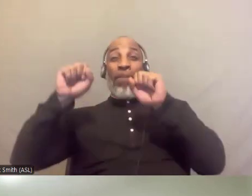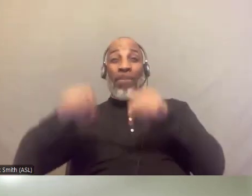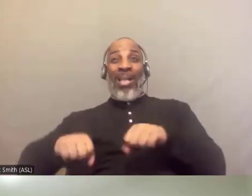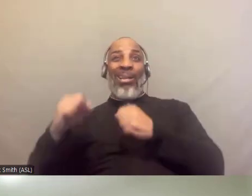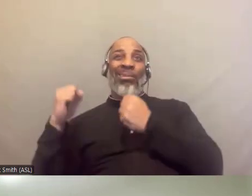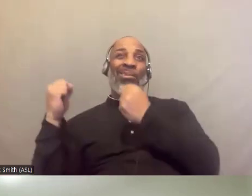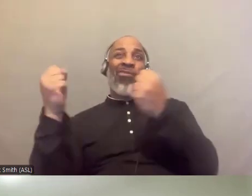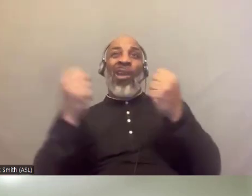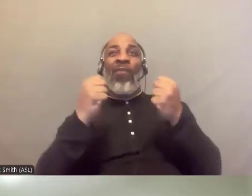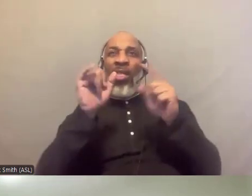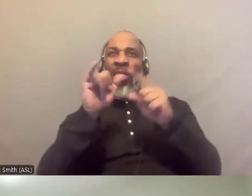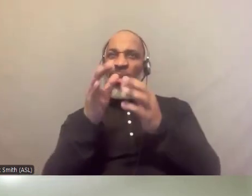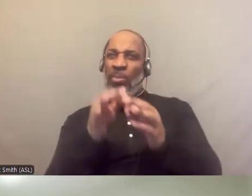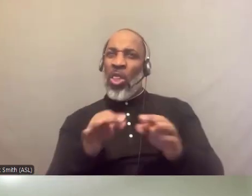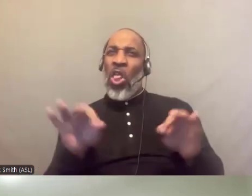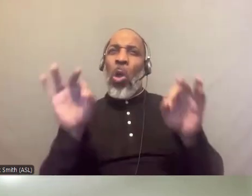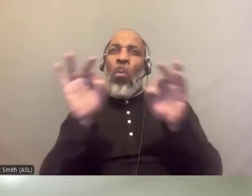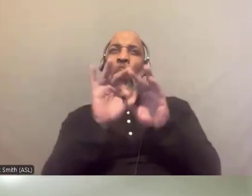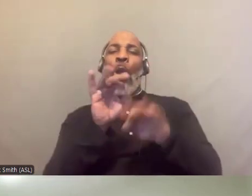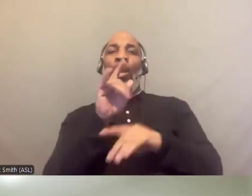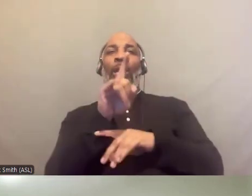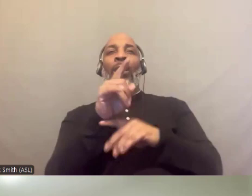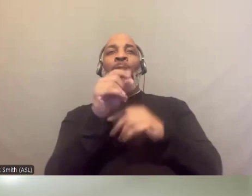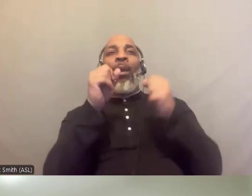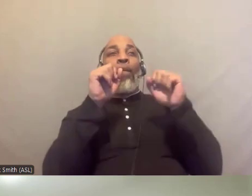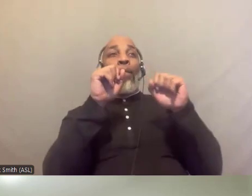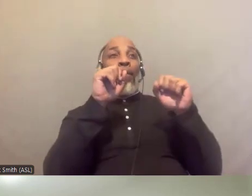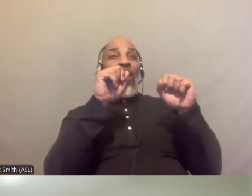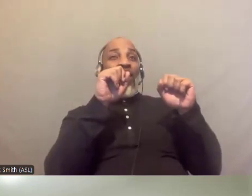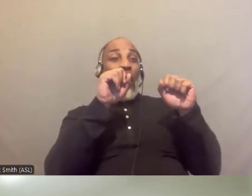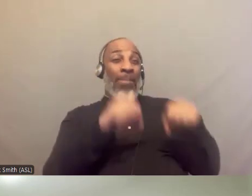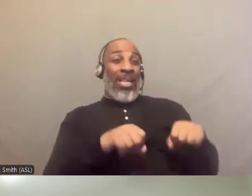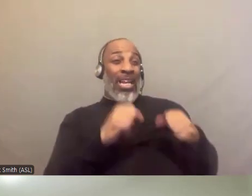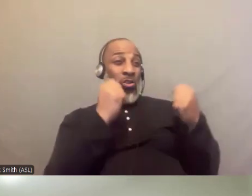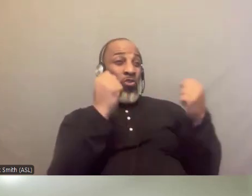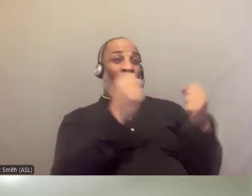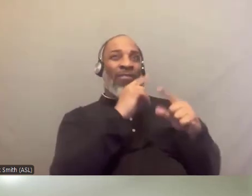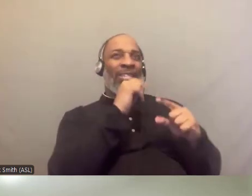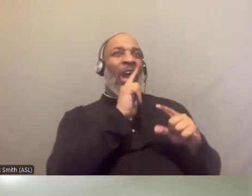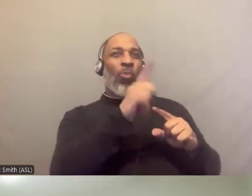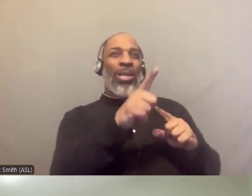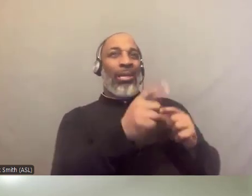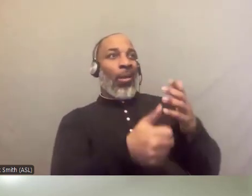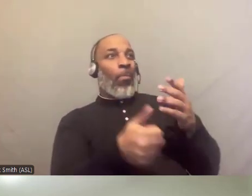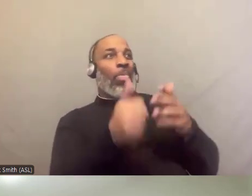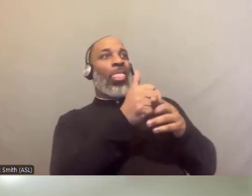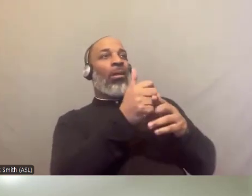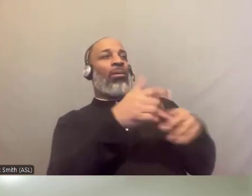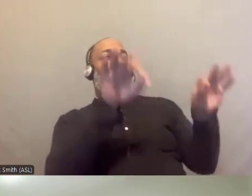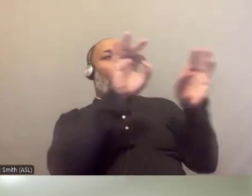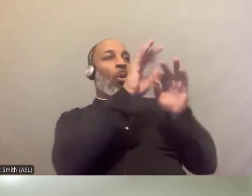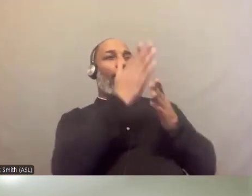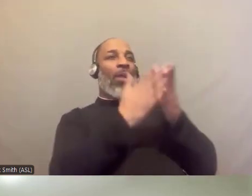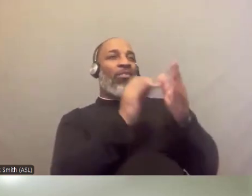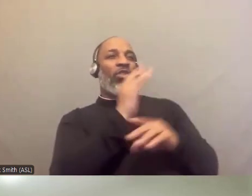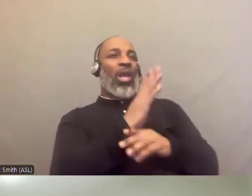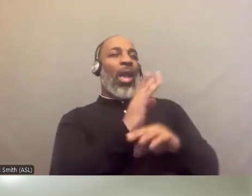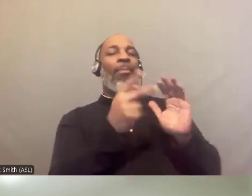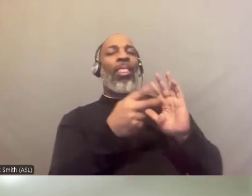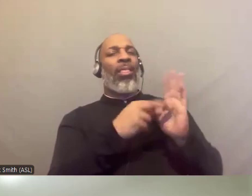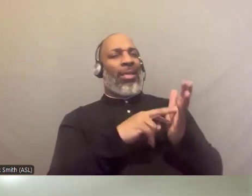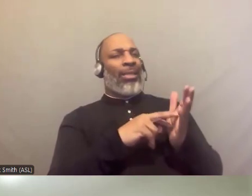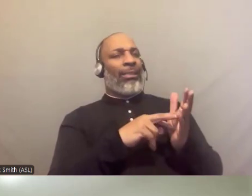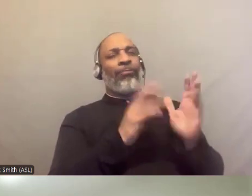essential function of the job. If the ability to drive is not an essential function of the job, say it's a desk job, then again,